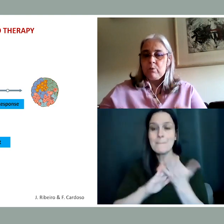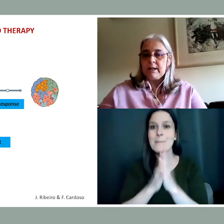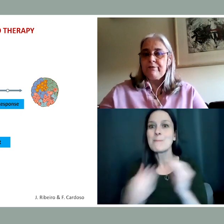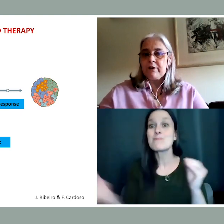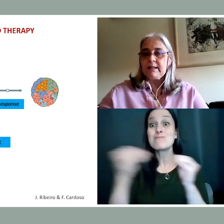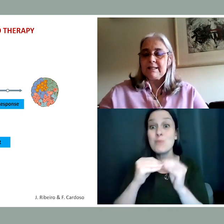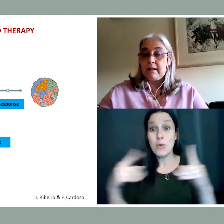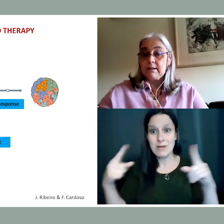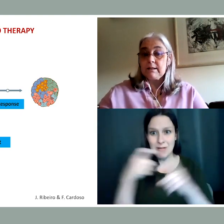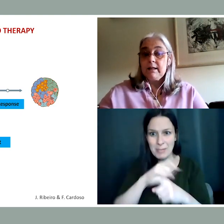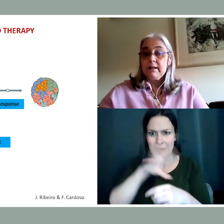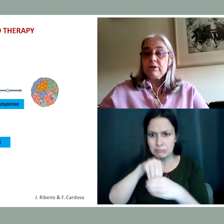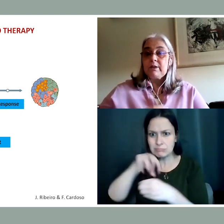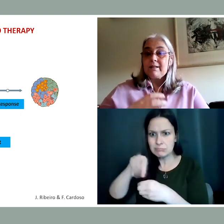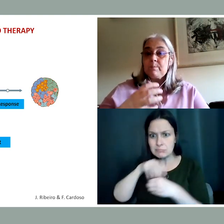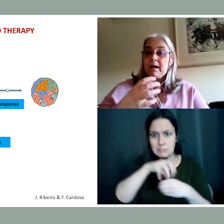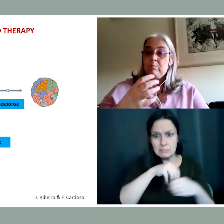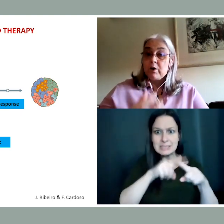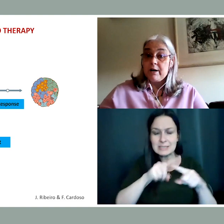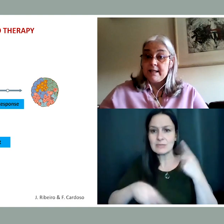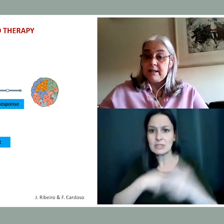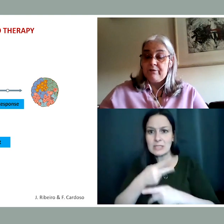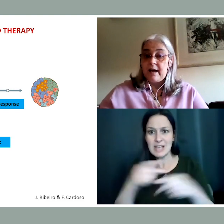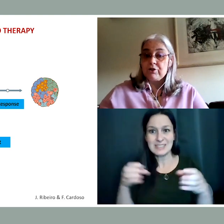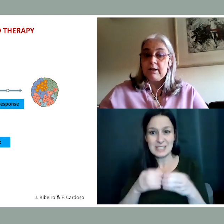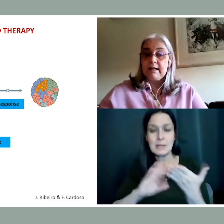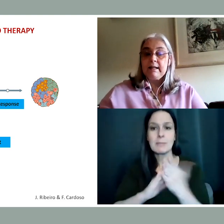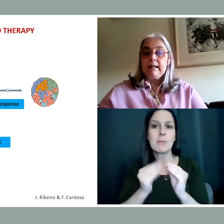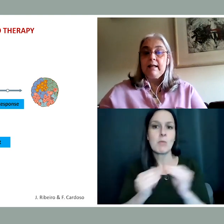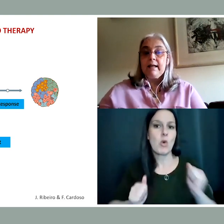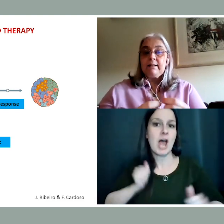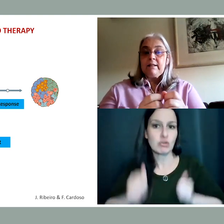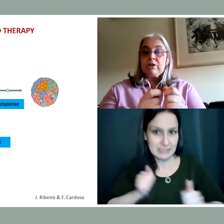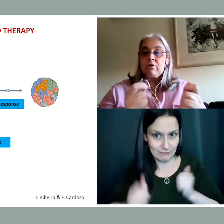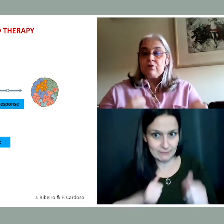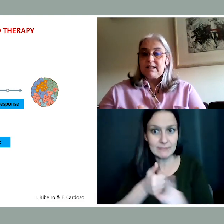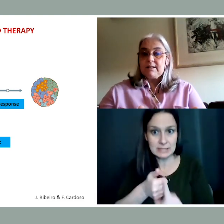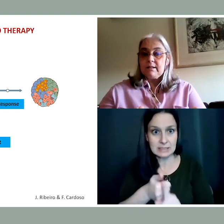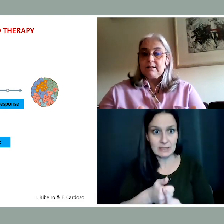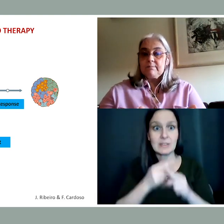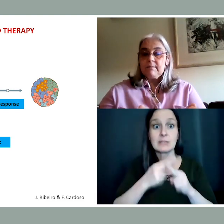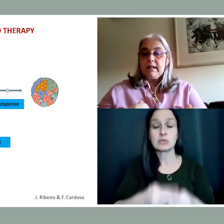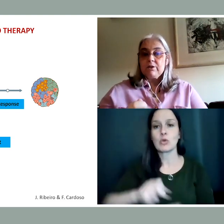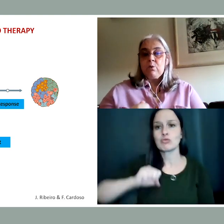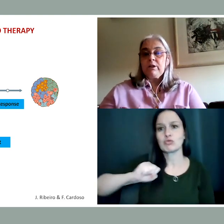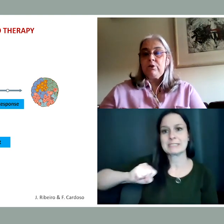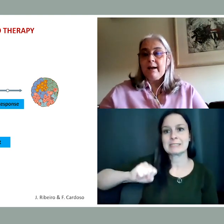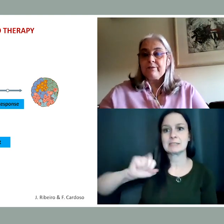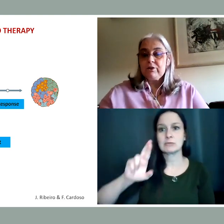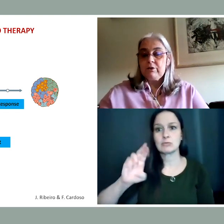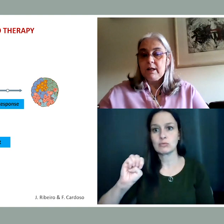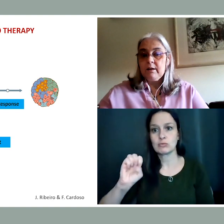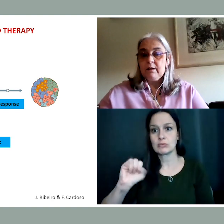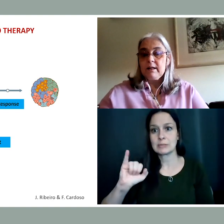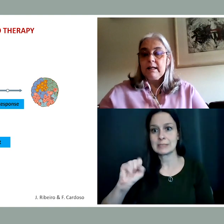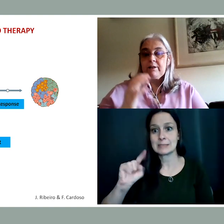many more different cells. So that has become more aggressive, actually. And this is called resistance. So what do we have